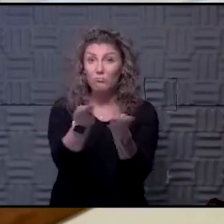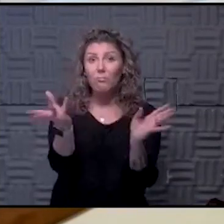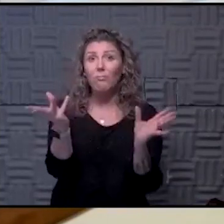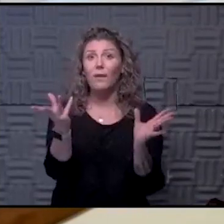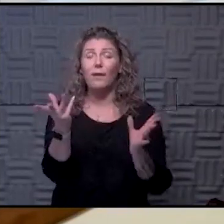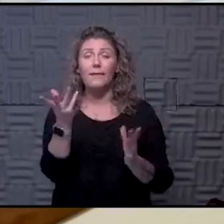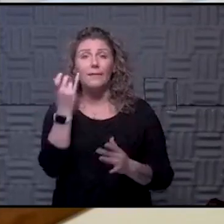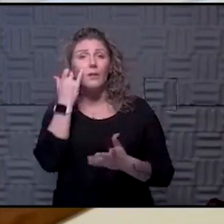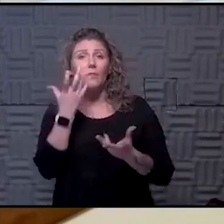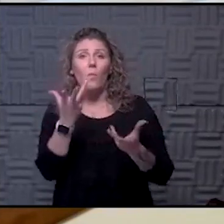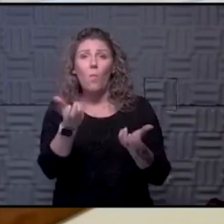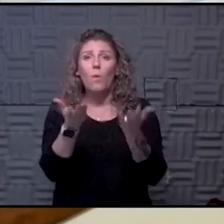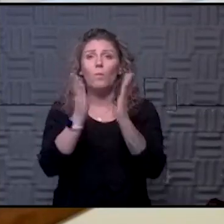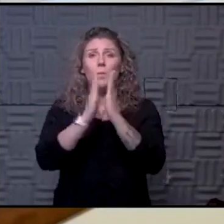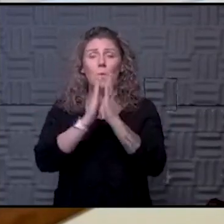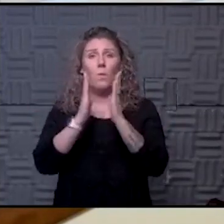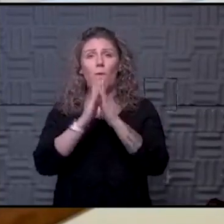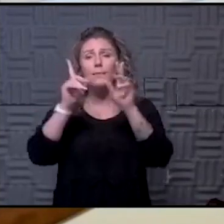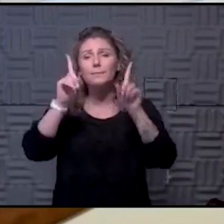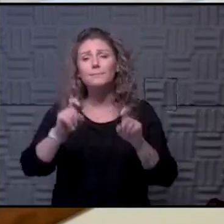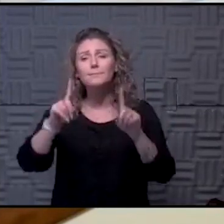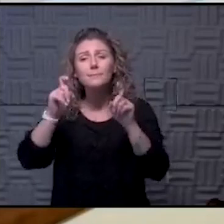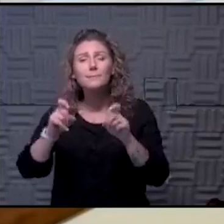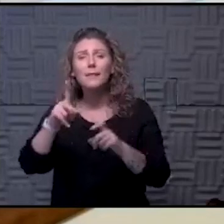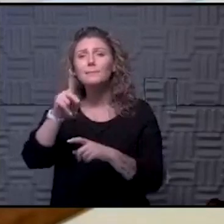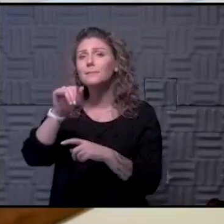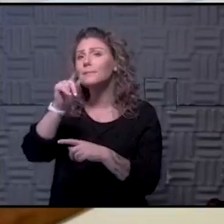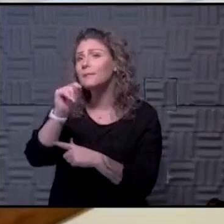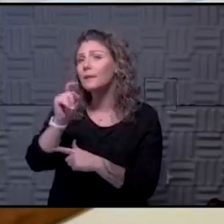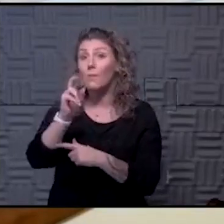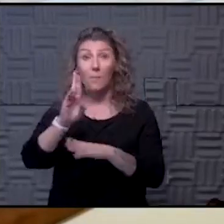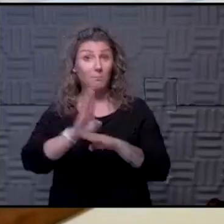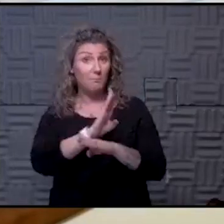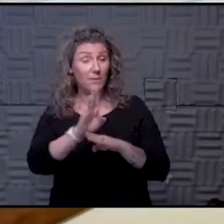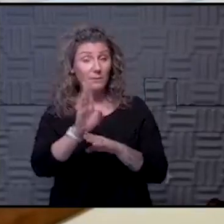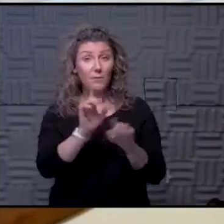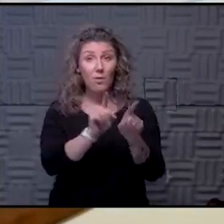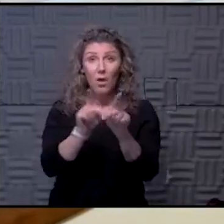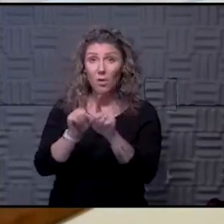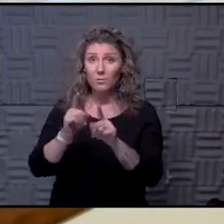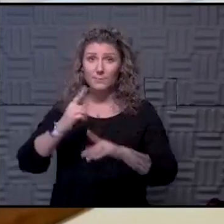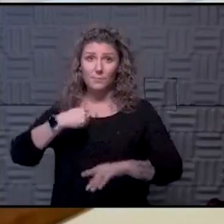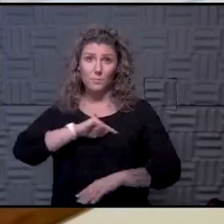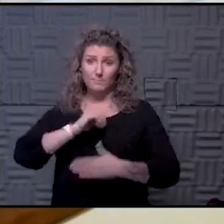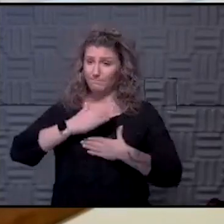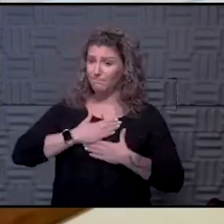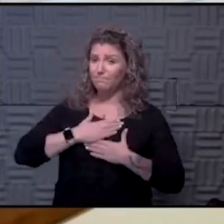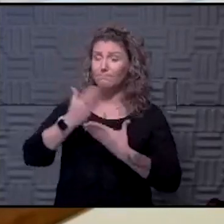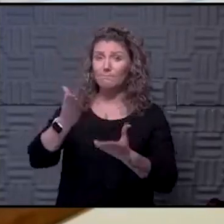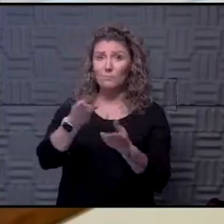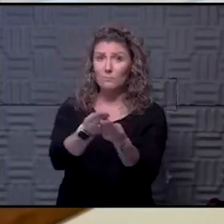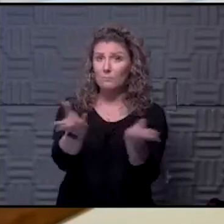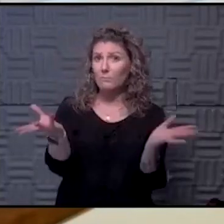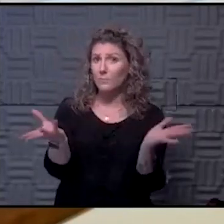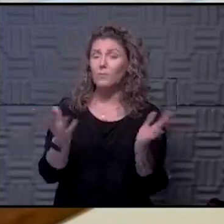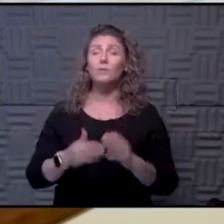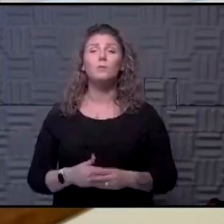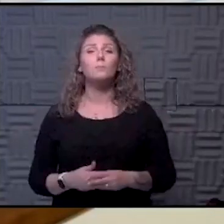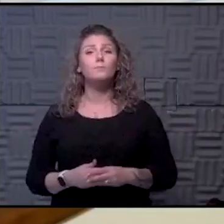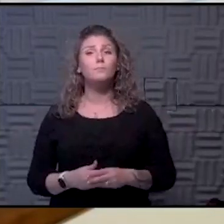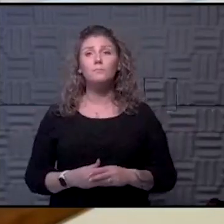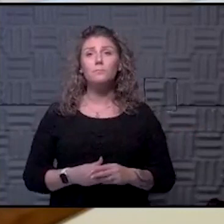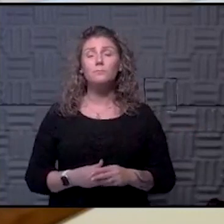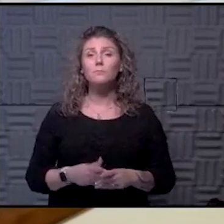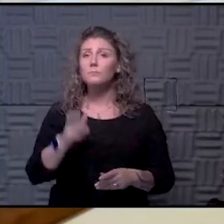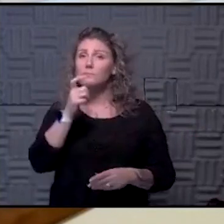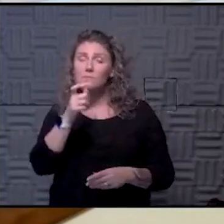request testing kits, businesses can request testing kits as well. And so we are definitely willing to provide those as well. You do not have to